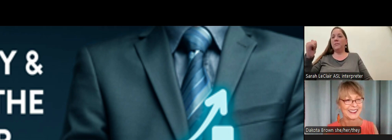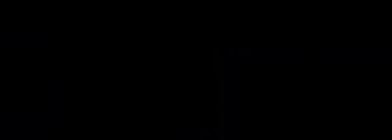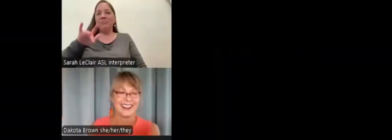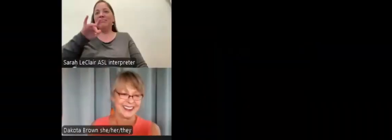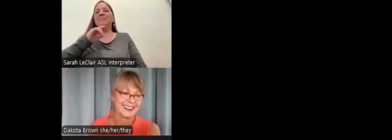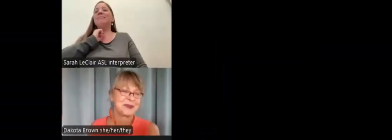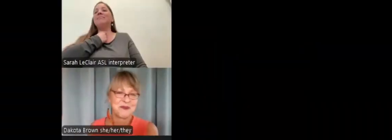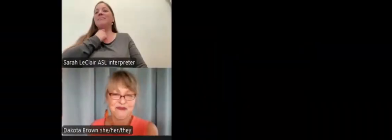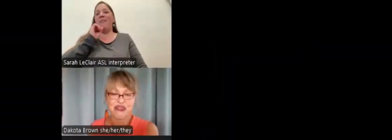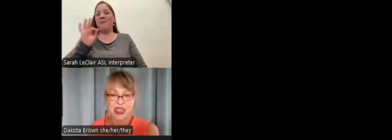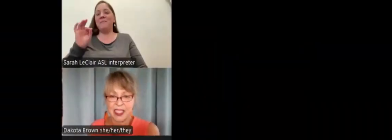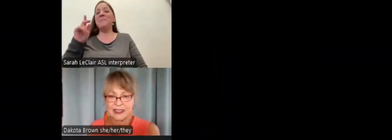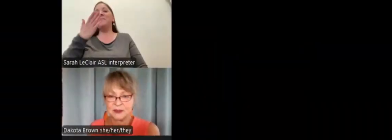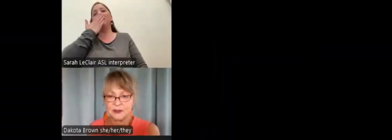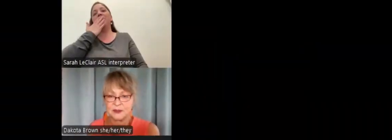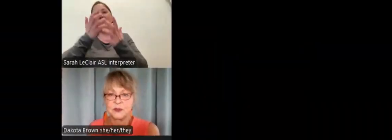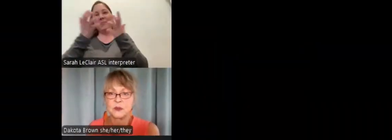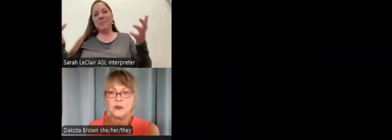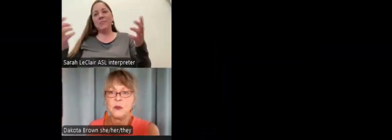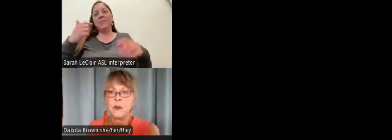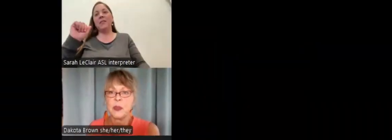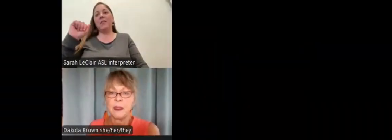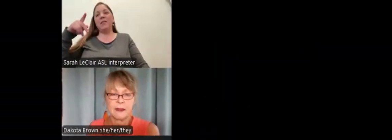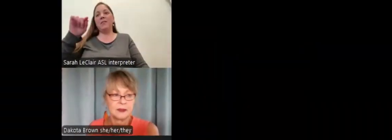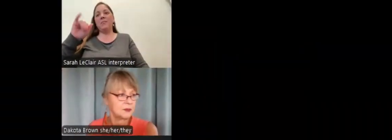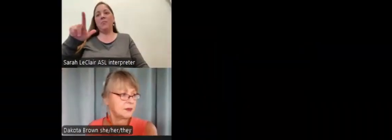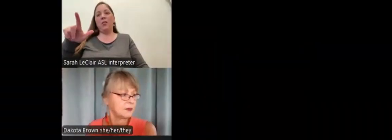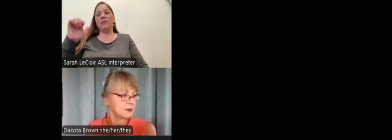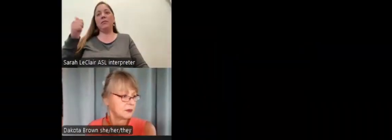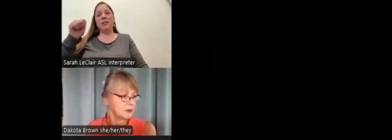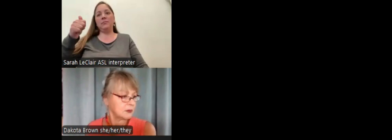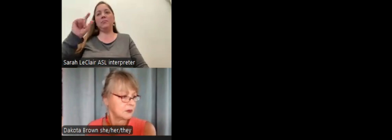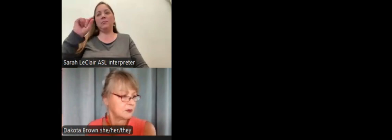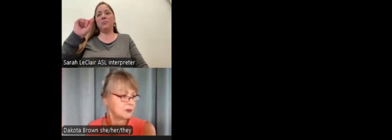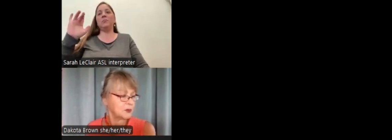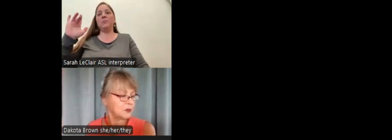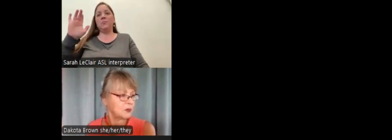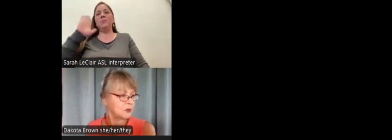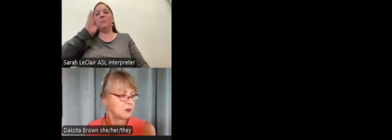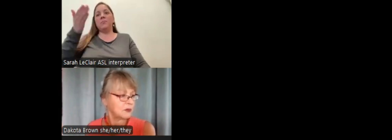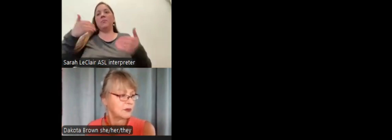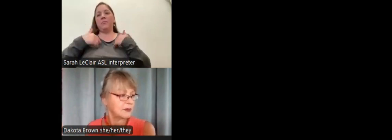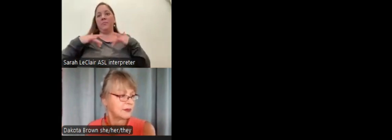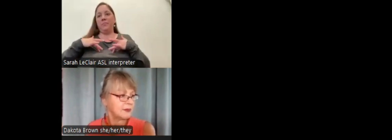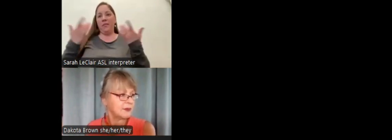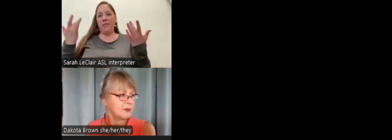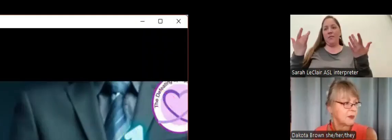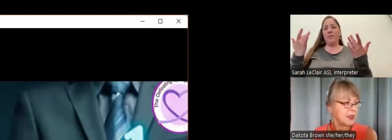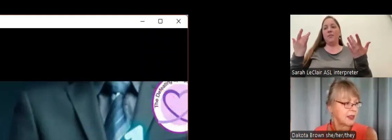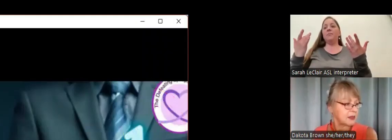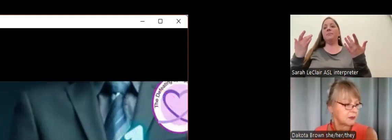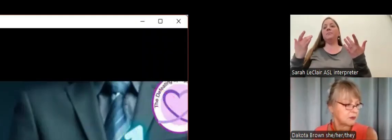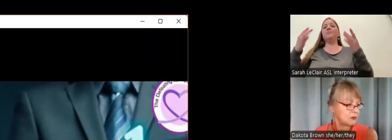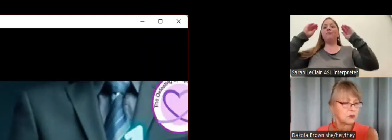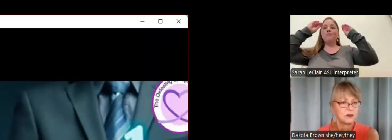in? Thank you so much, everyone. So April 10th, 2025, we will be having an event to